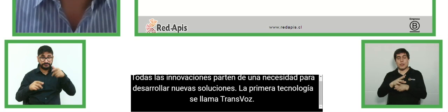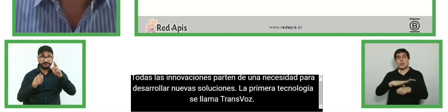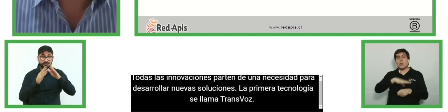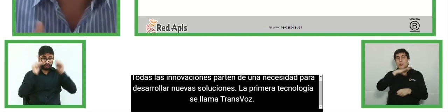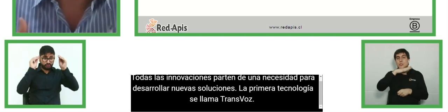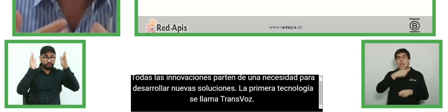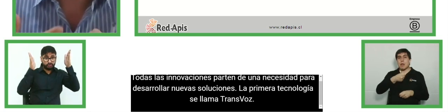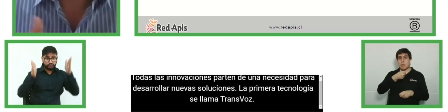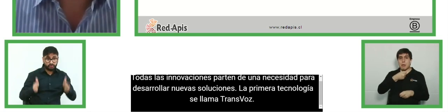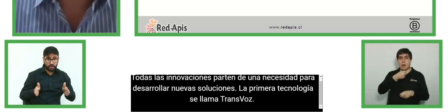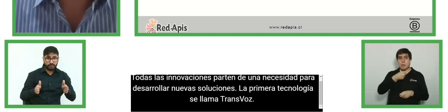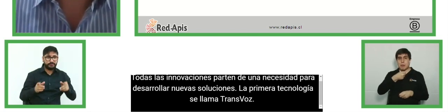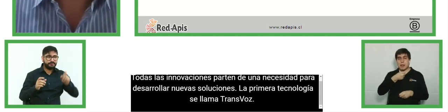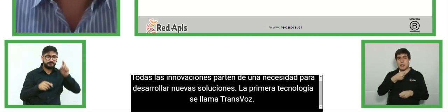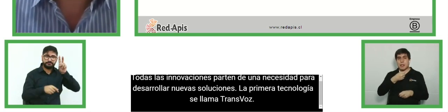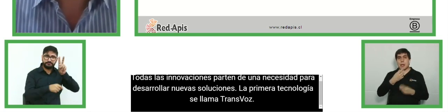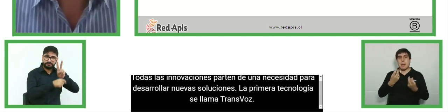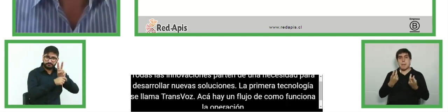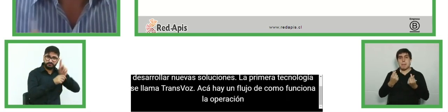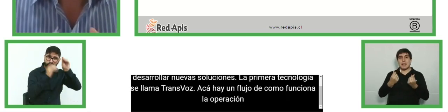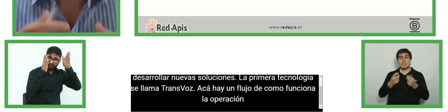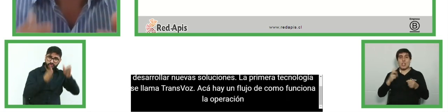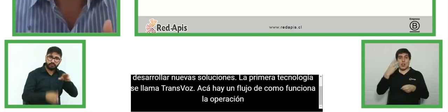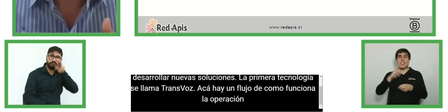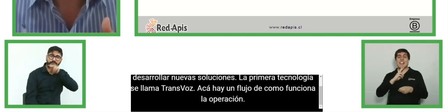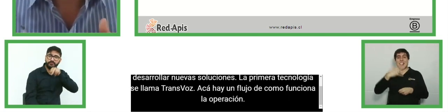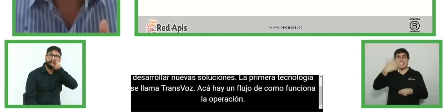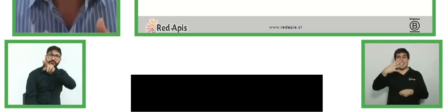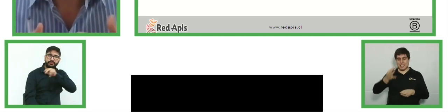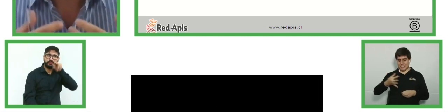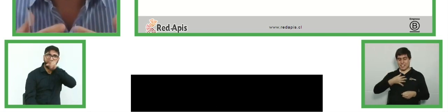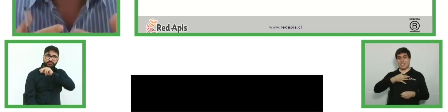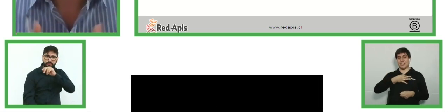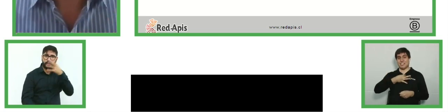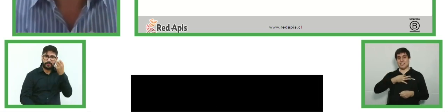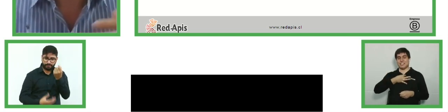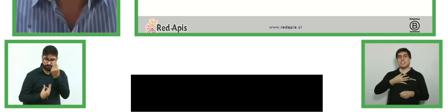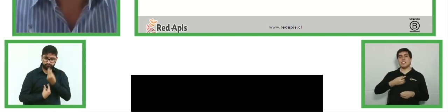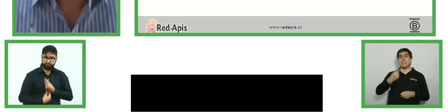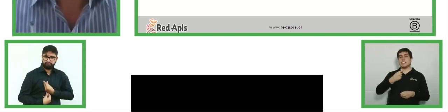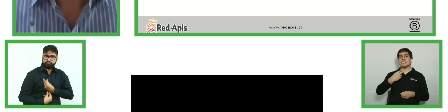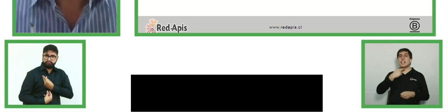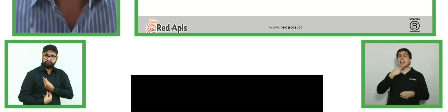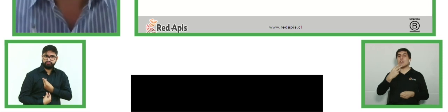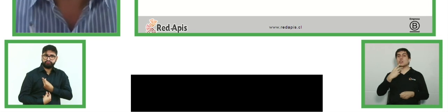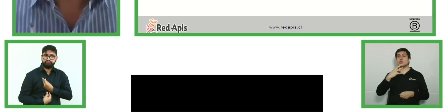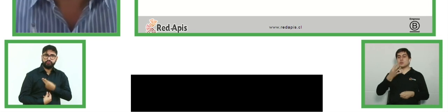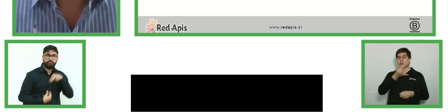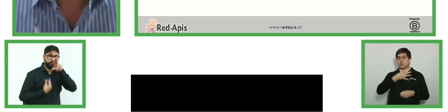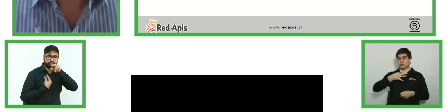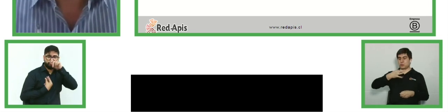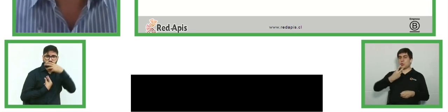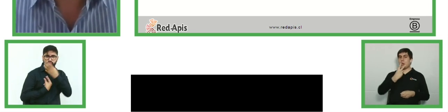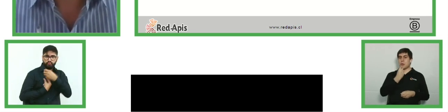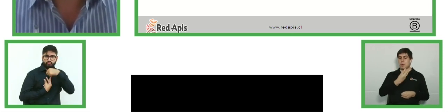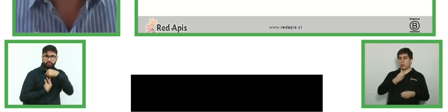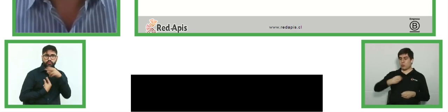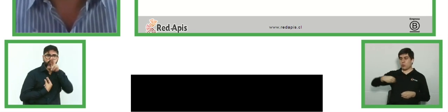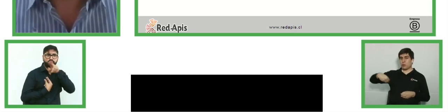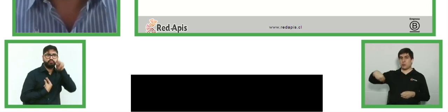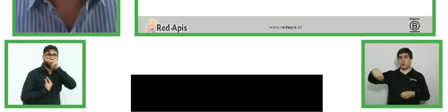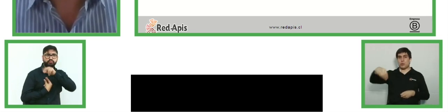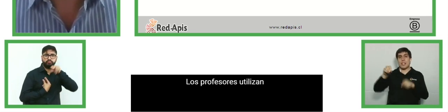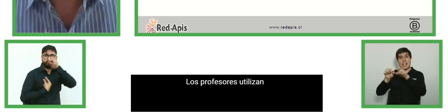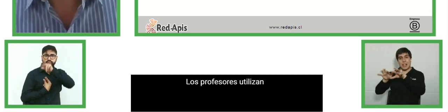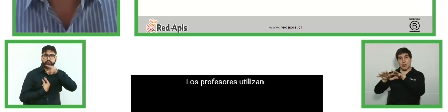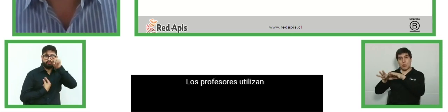ones they use in TV, and the audio of teachers travels to the computer of the student, and from the student's computer,